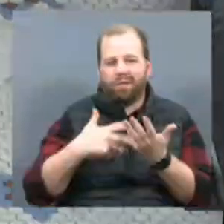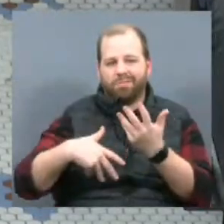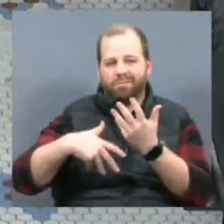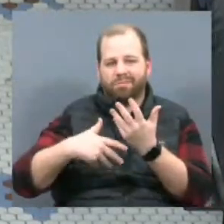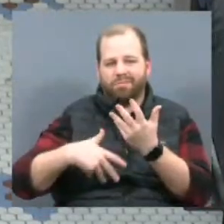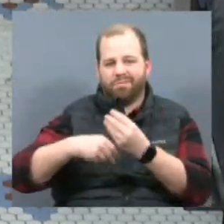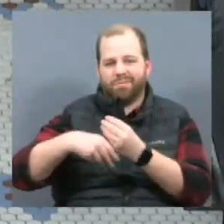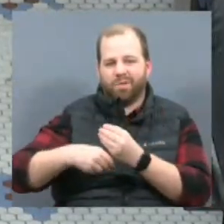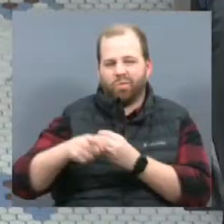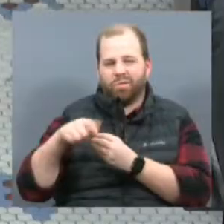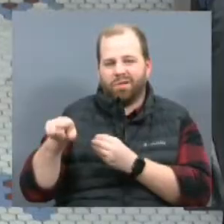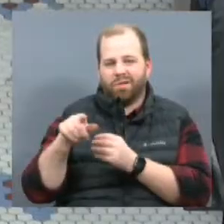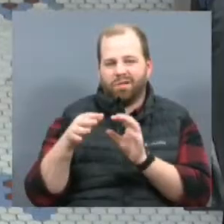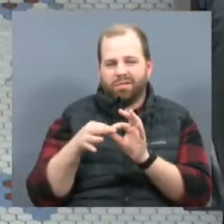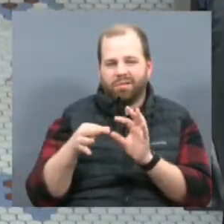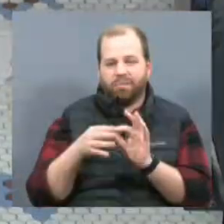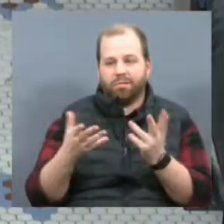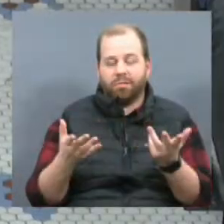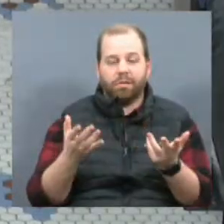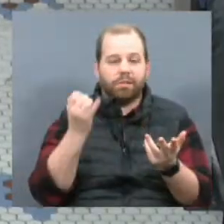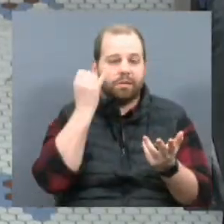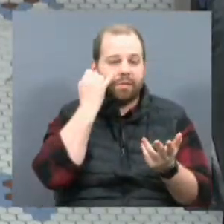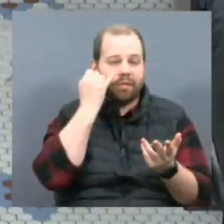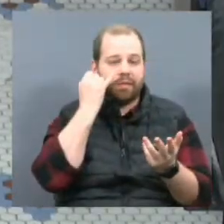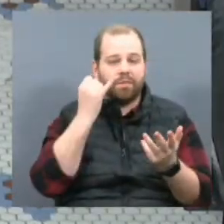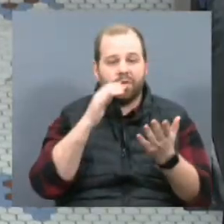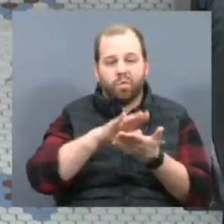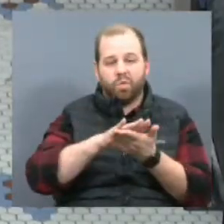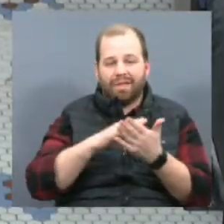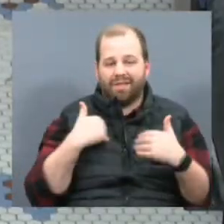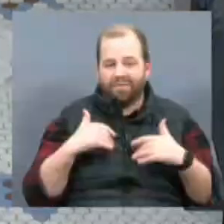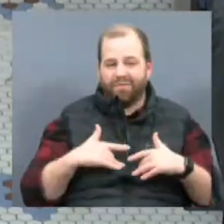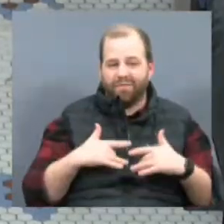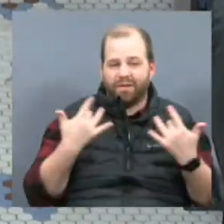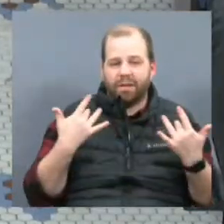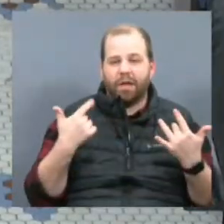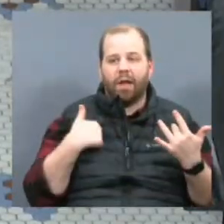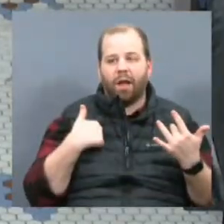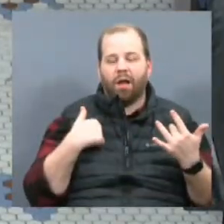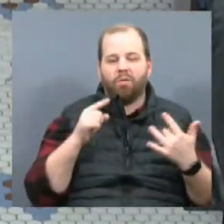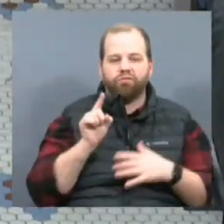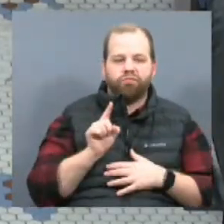did like when there's an event at the school, I've walked around. I took pictures of an